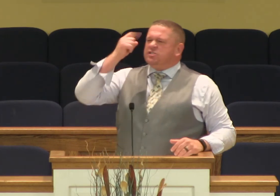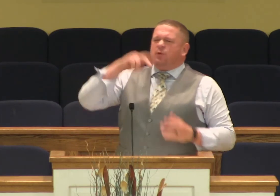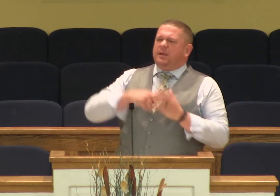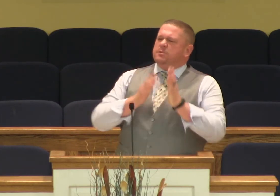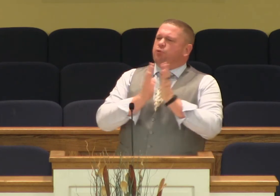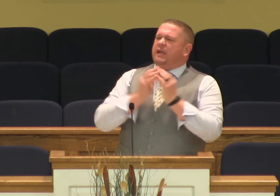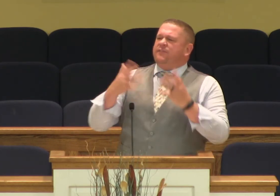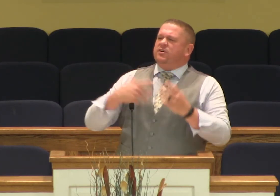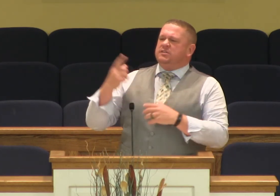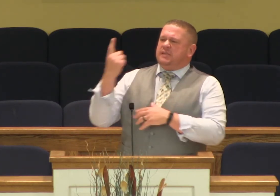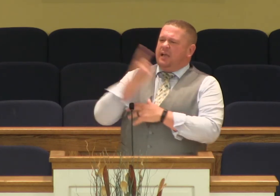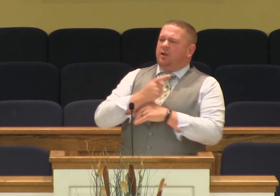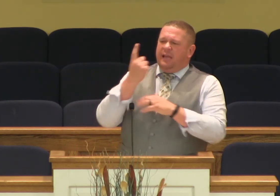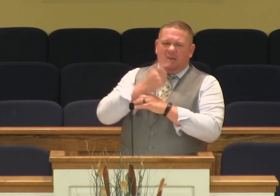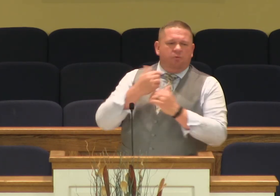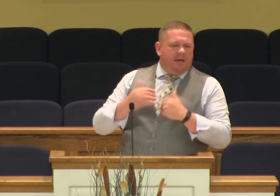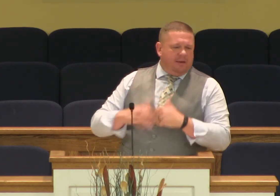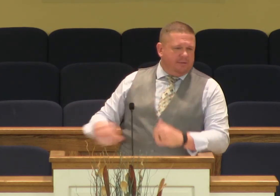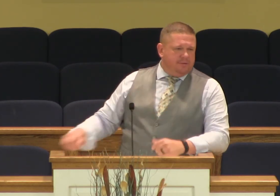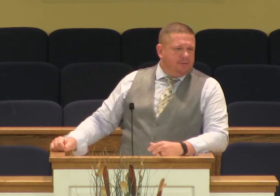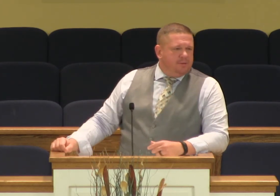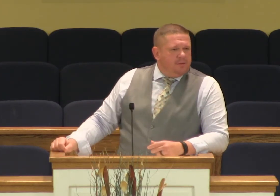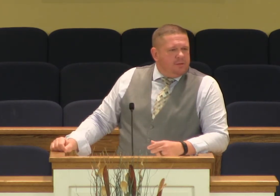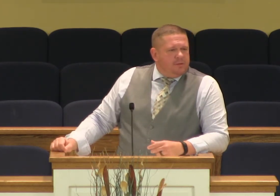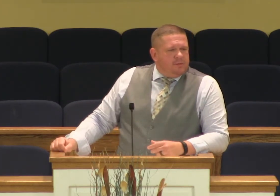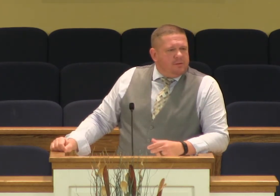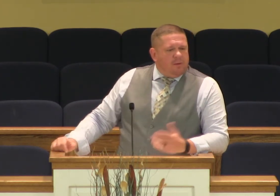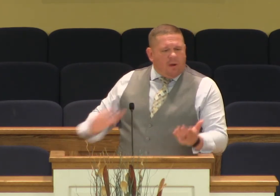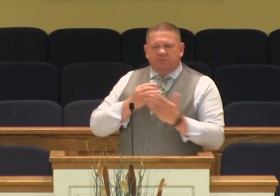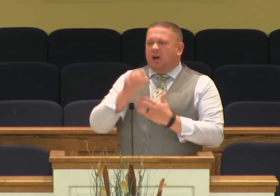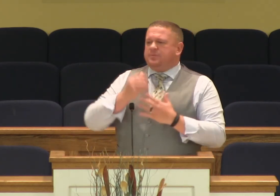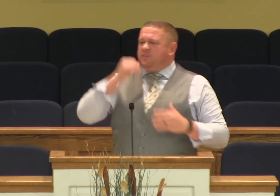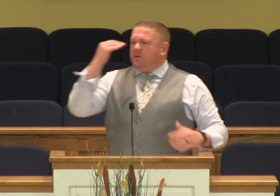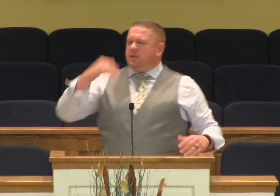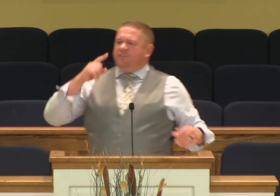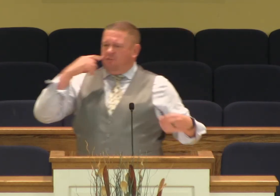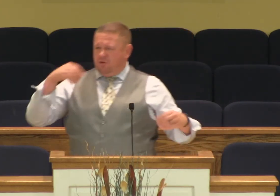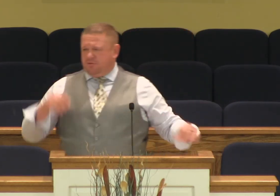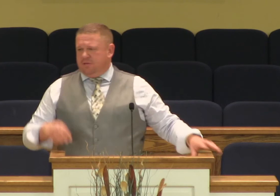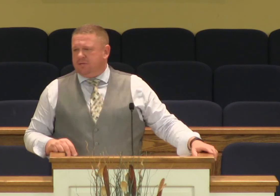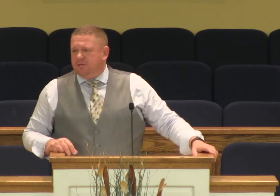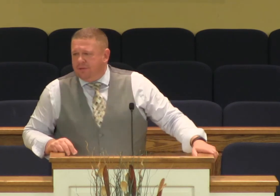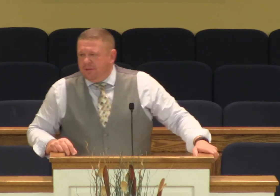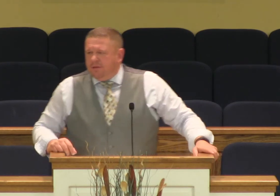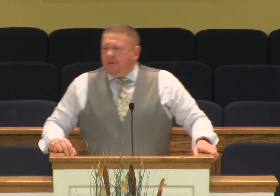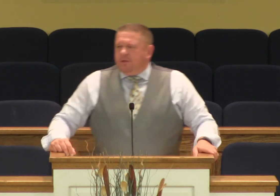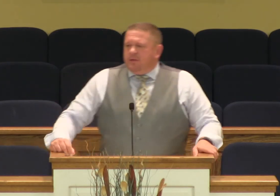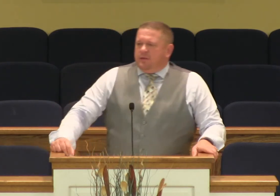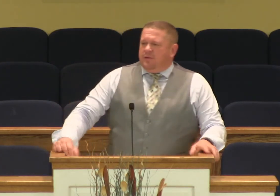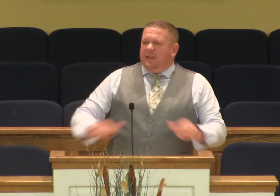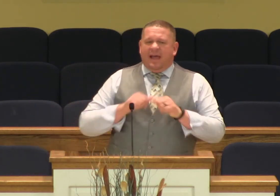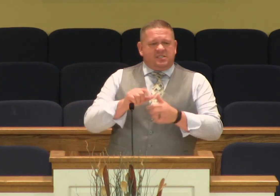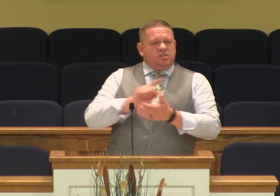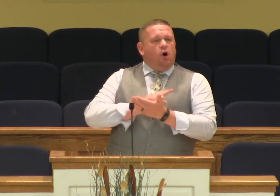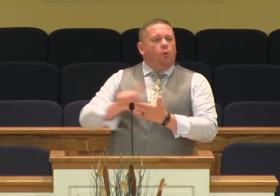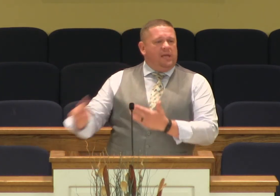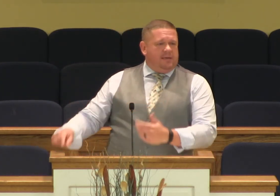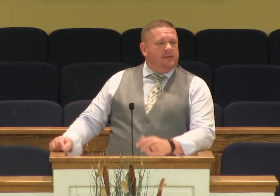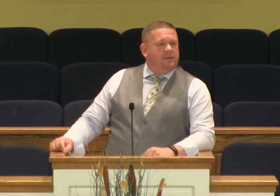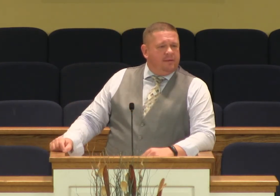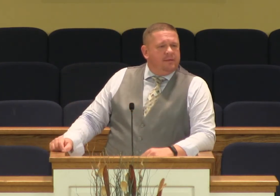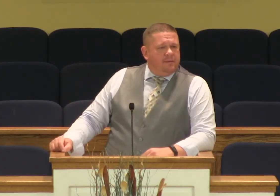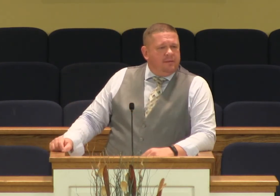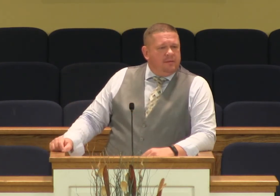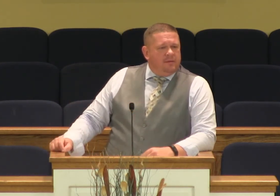even understand what it means to pray, give us this day our daily bread. My wife shops every Monday night for groceries, and they last us a whole